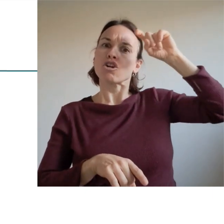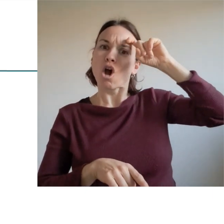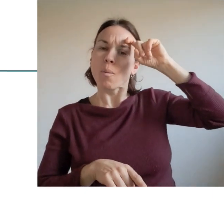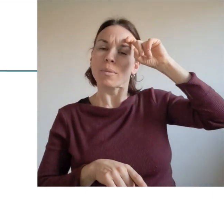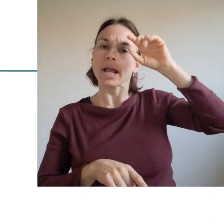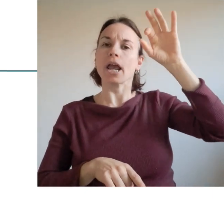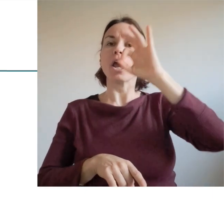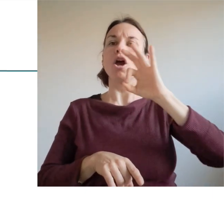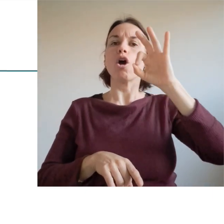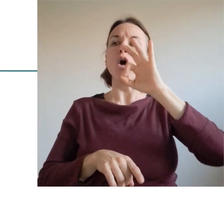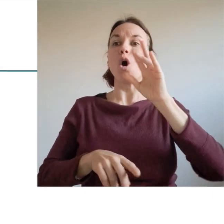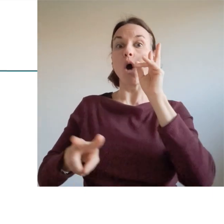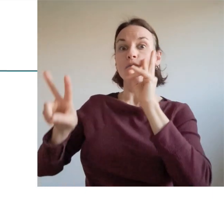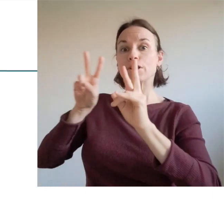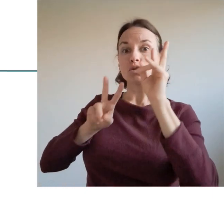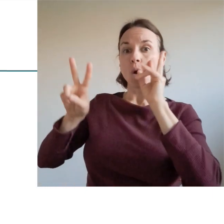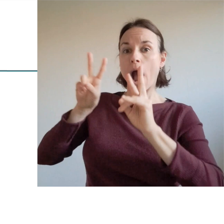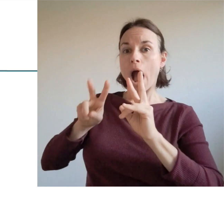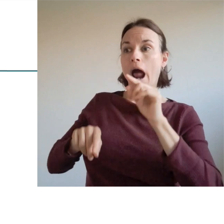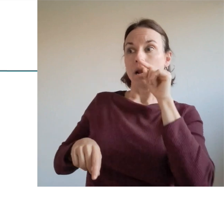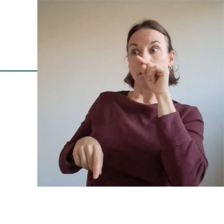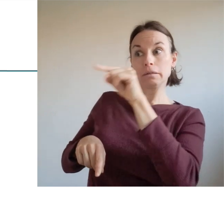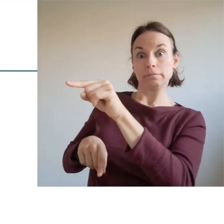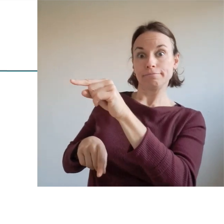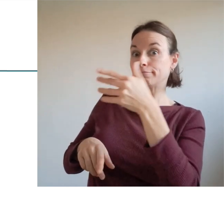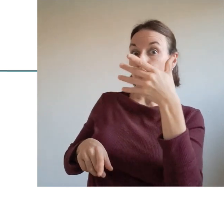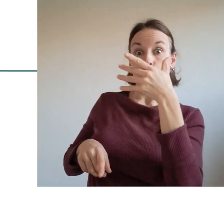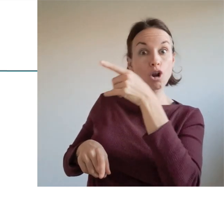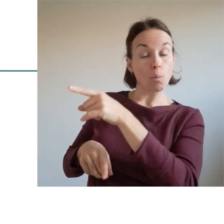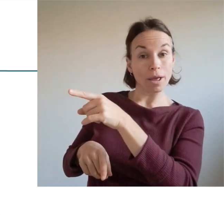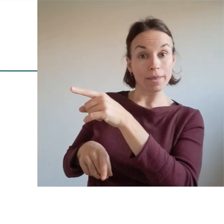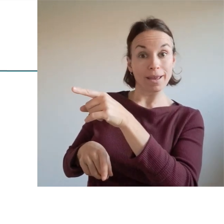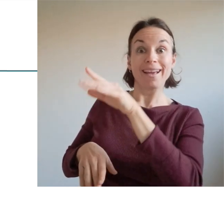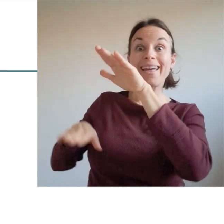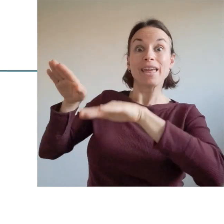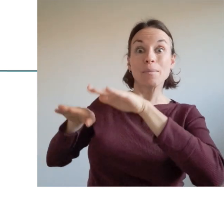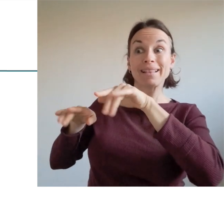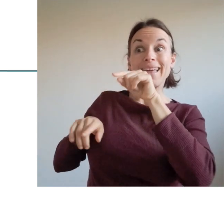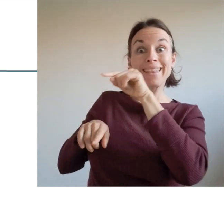signer cannot point at the referent, etc.